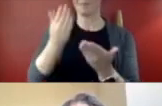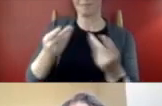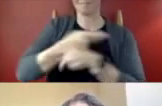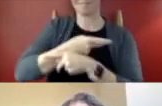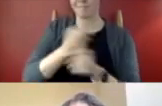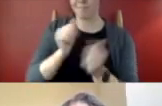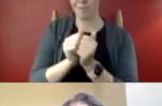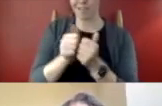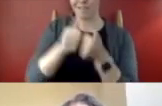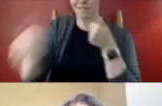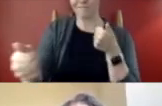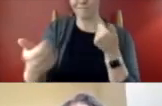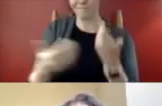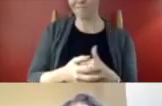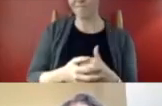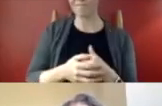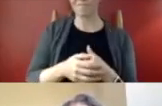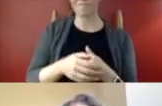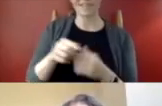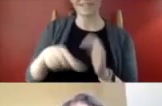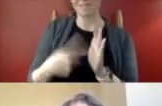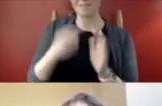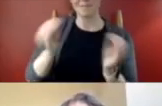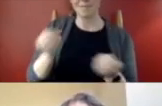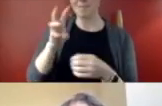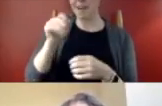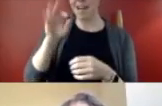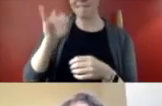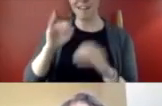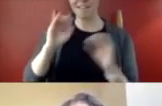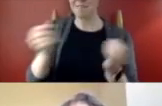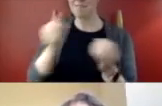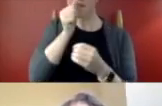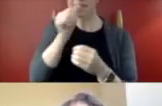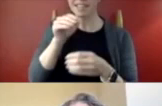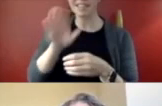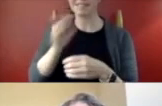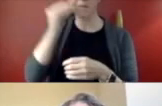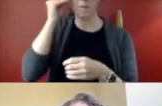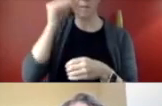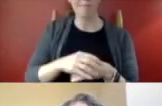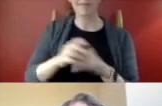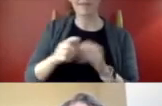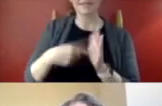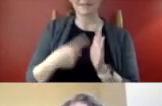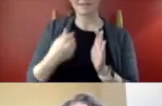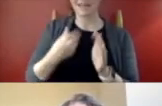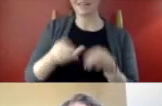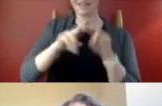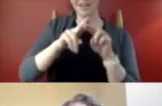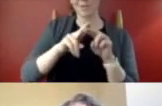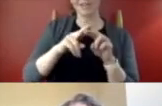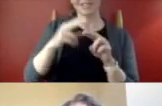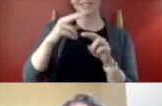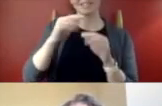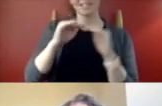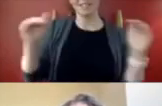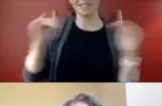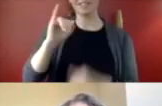do not have Wi-Fi or privacy in their home. Some patients are experiencing increased levels of IPV under